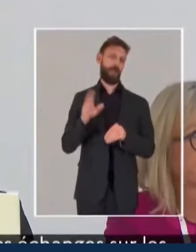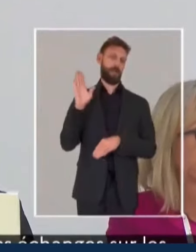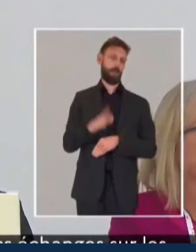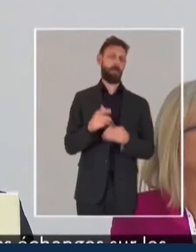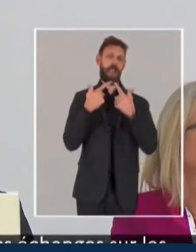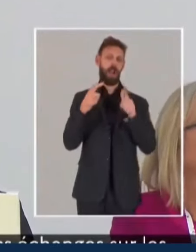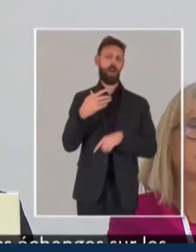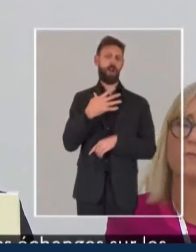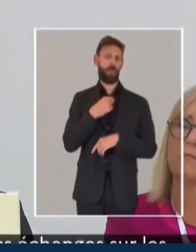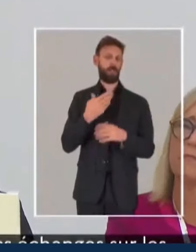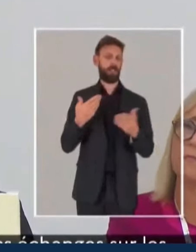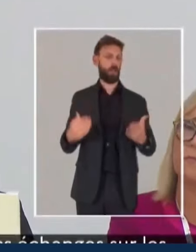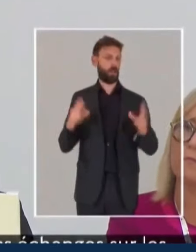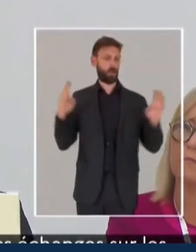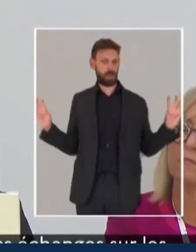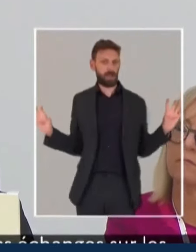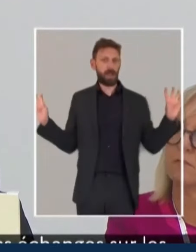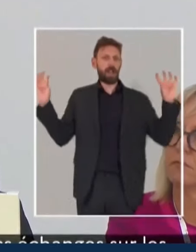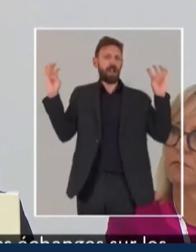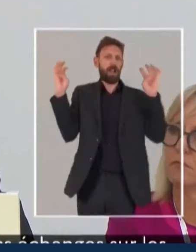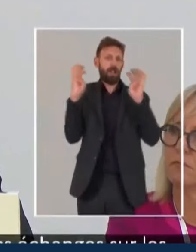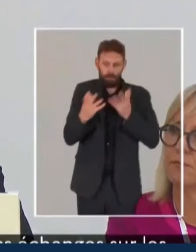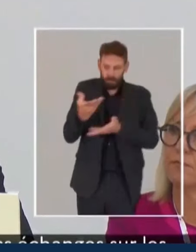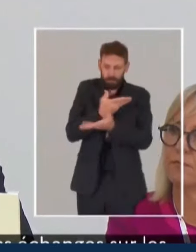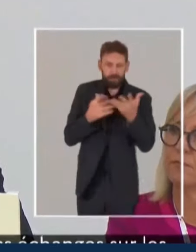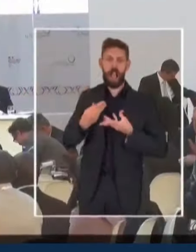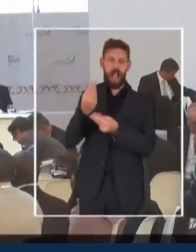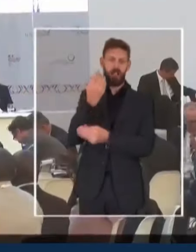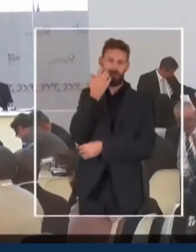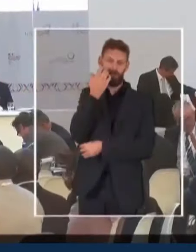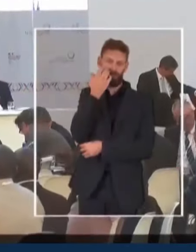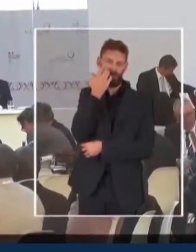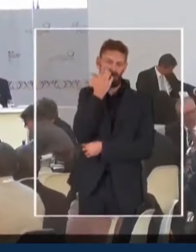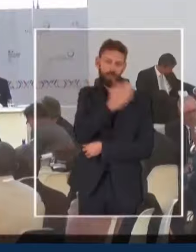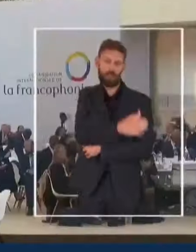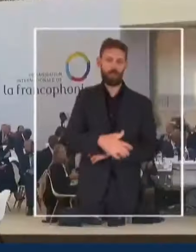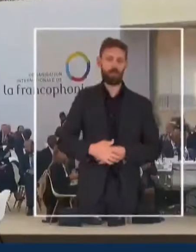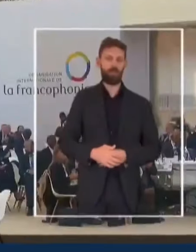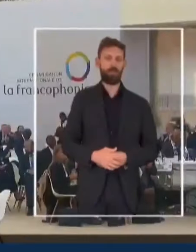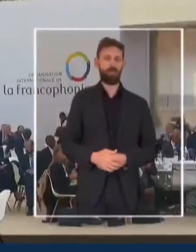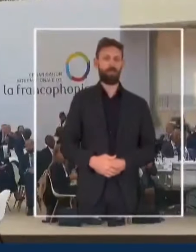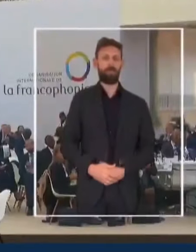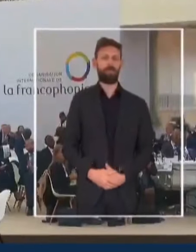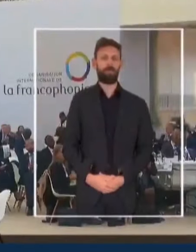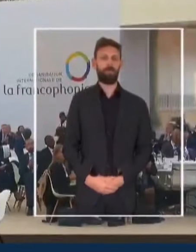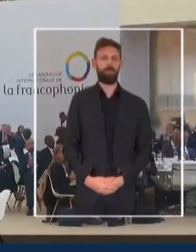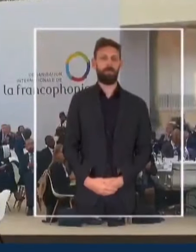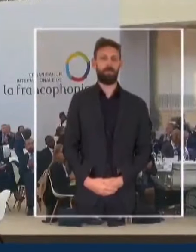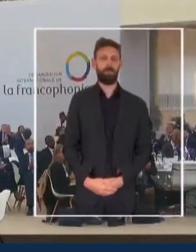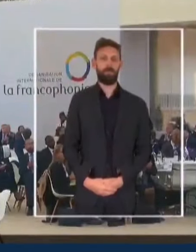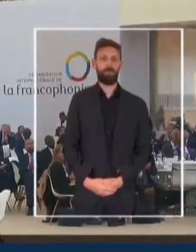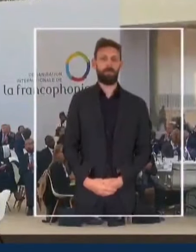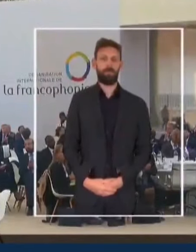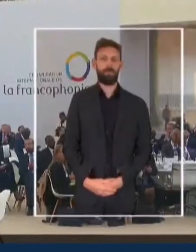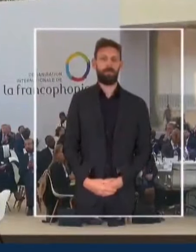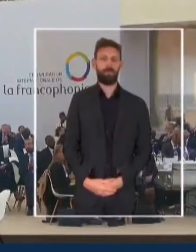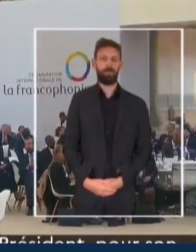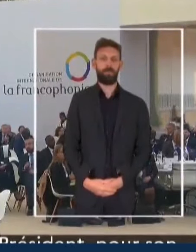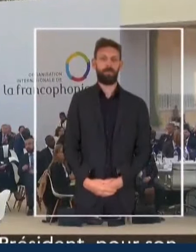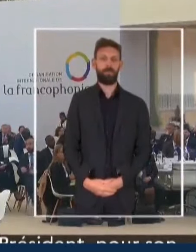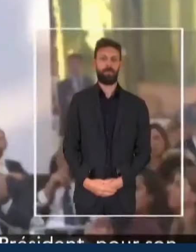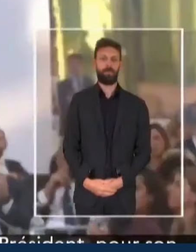the International Organization of La Francophonie, with members having increased from the original 88 to the current figure